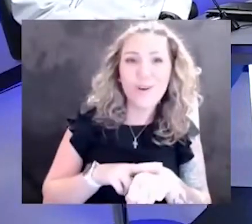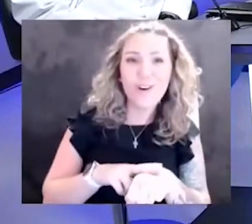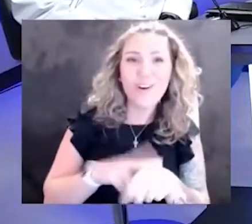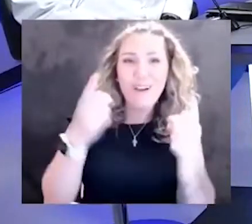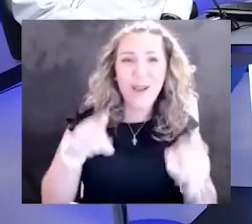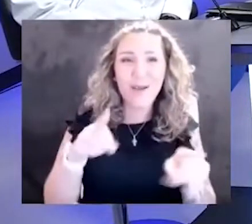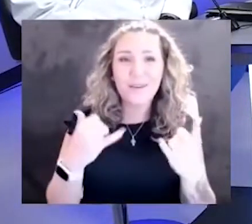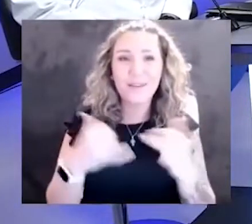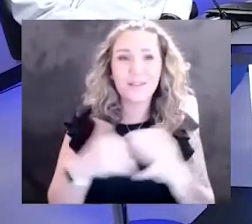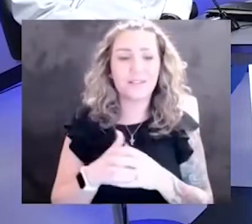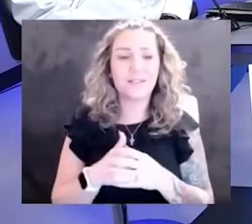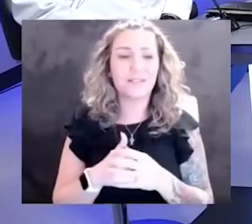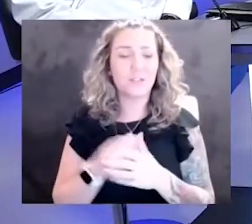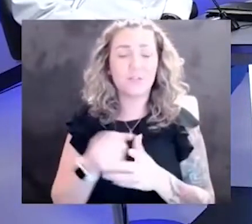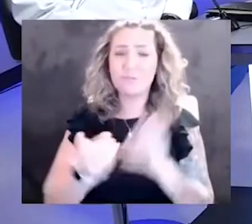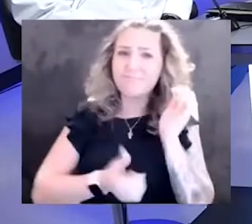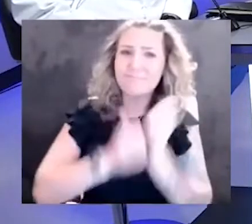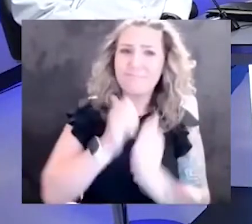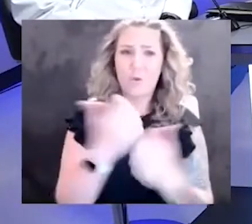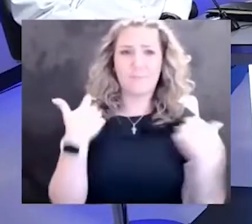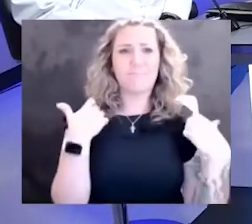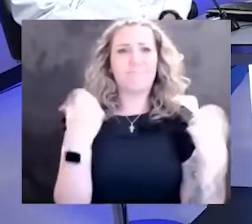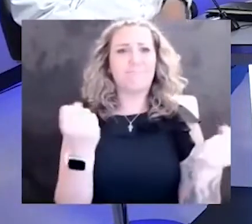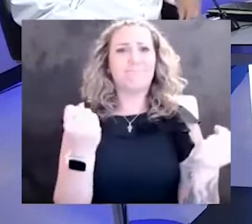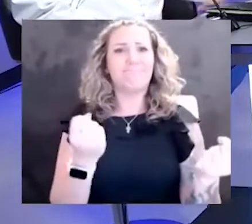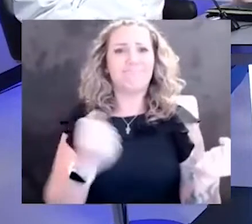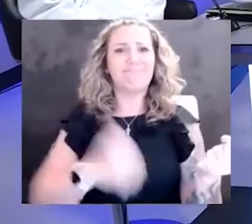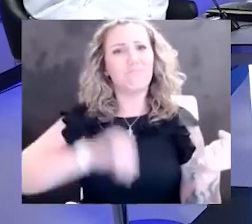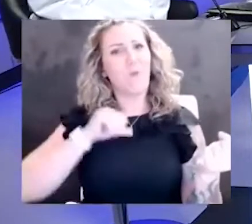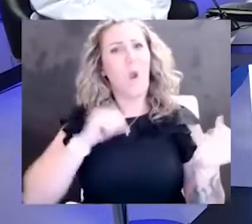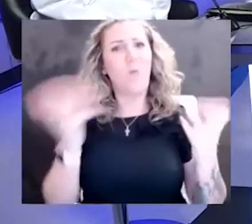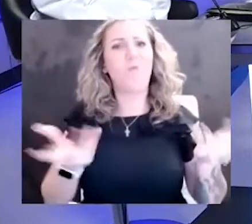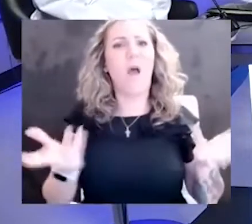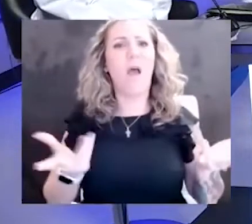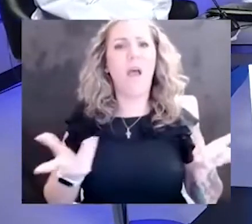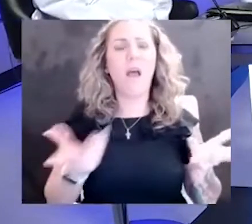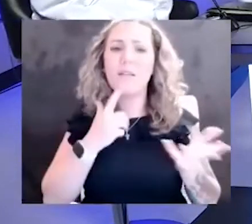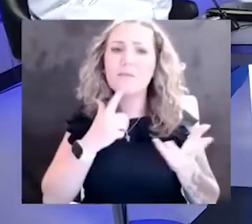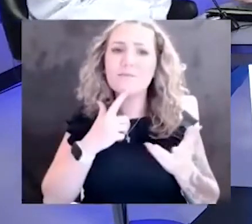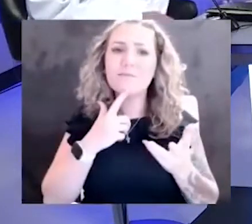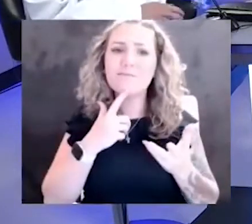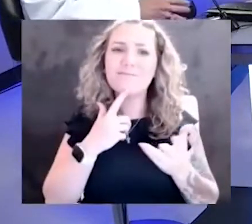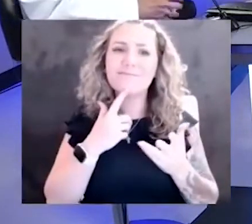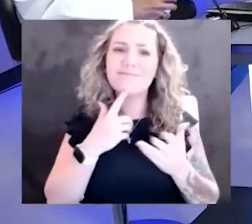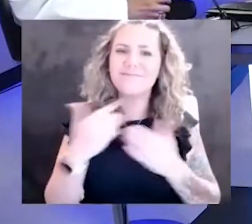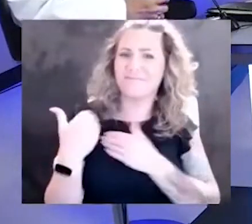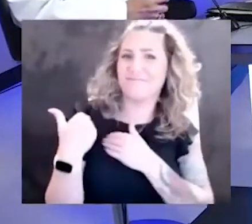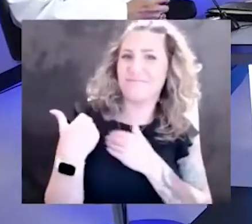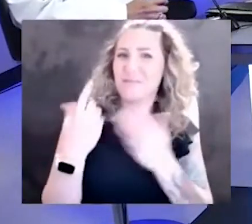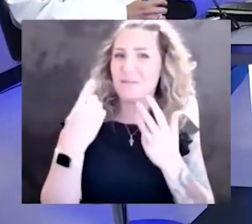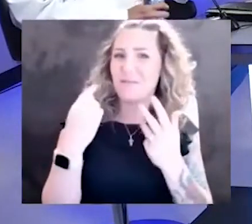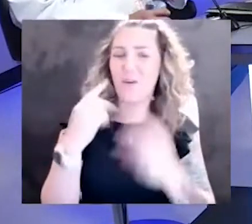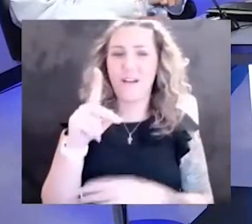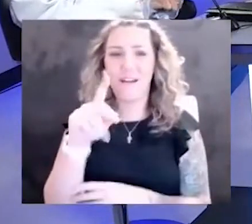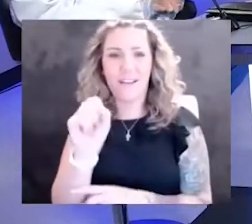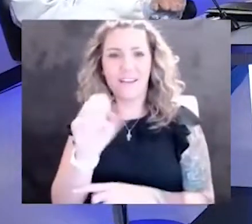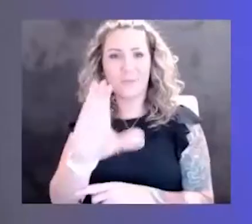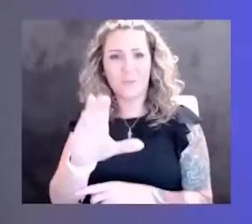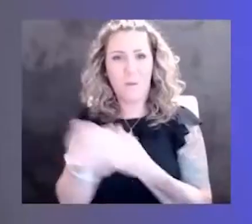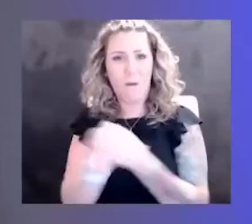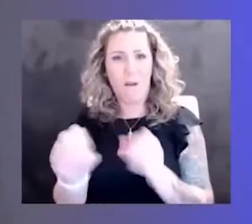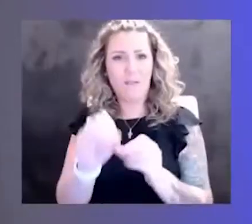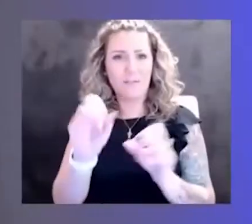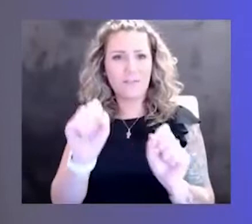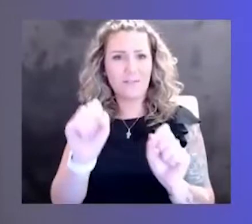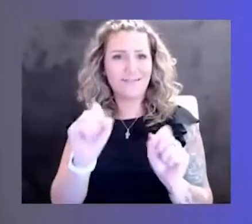you most proud of the work that you were able to do on the behalf of Kansans? What are you most proud of the things that you and your office were able to contribute?